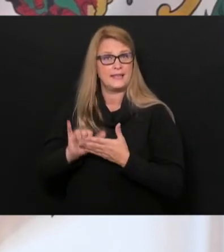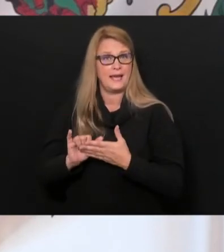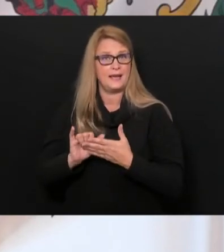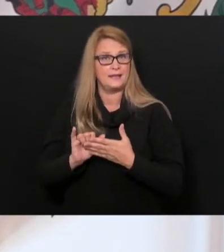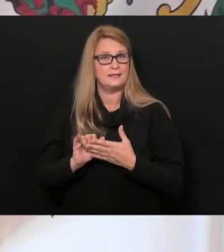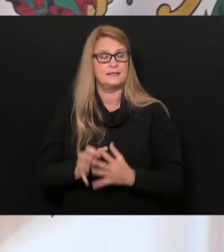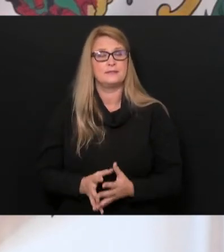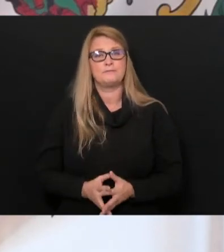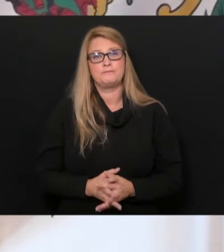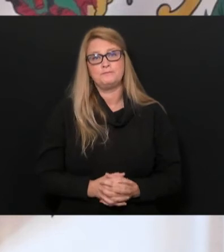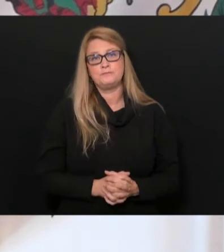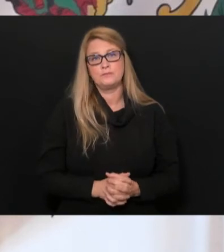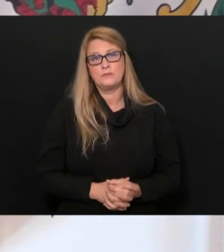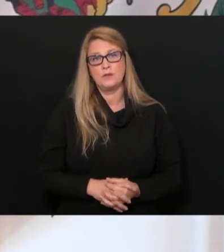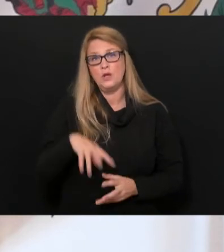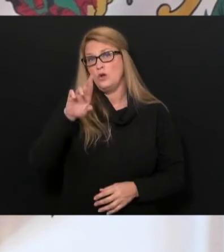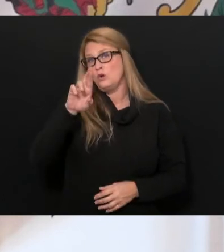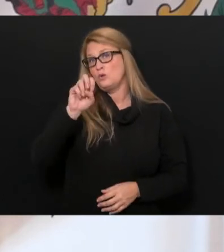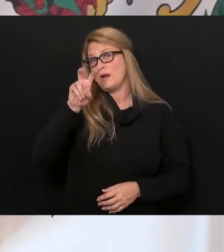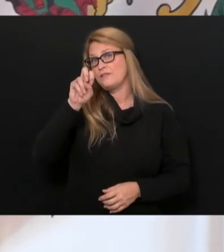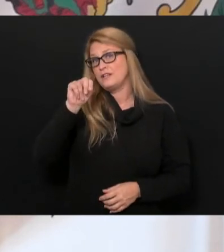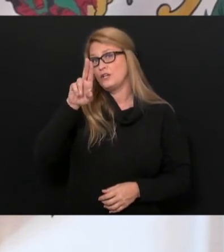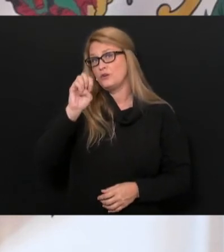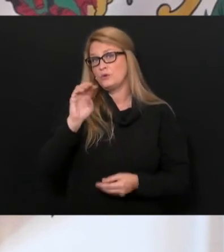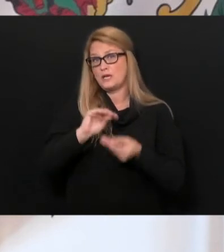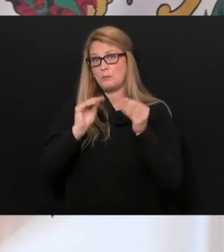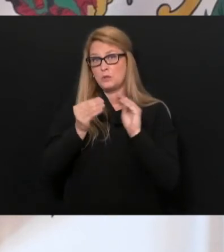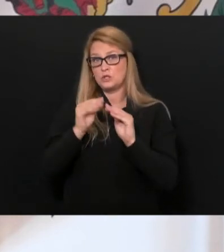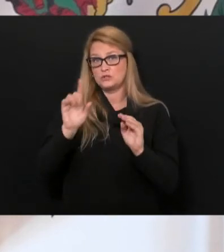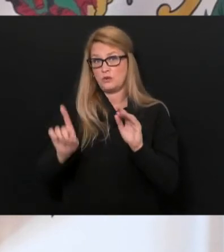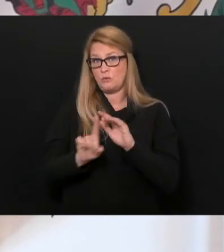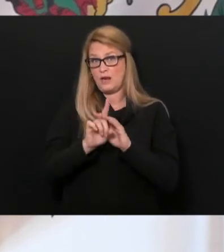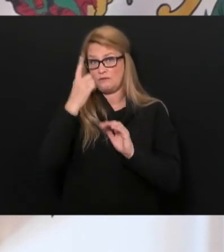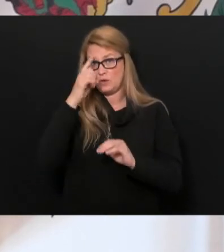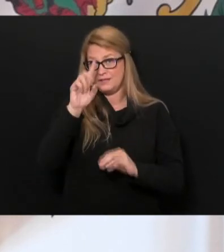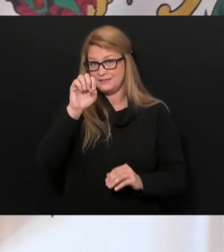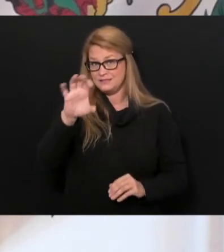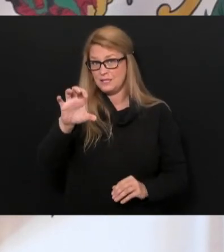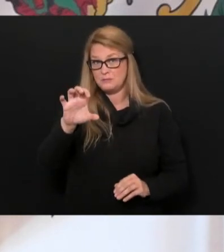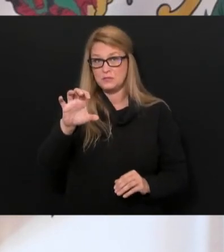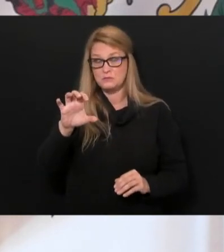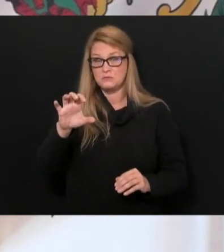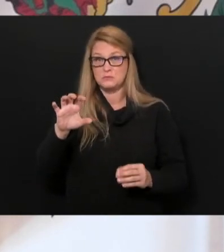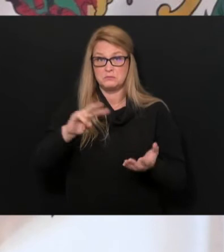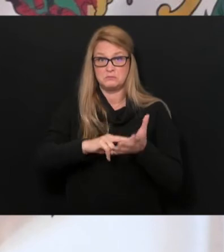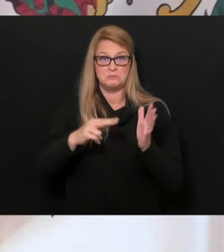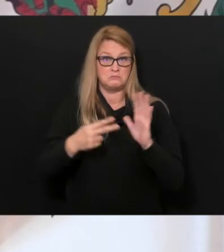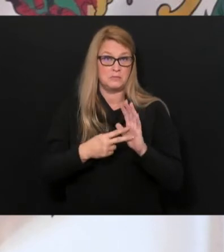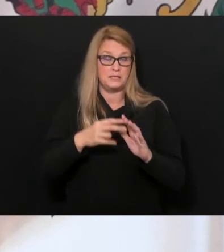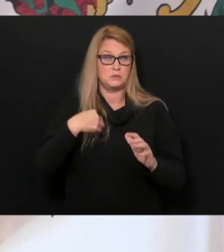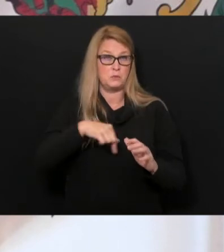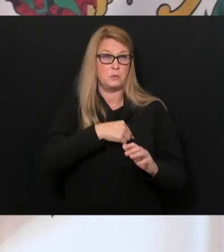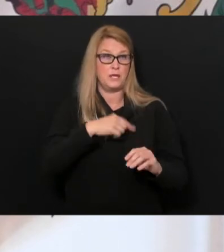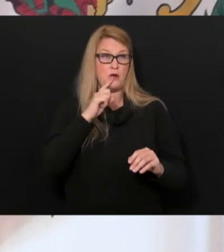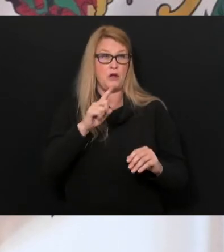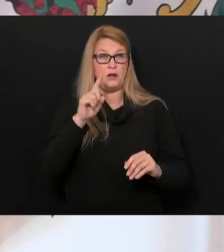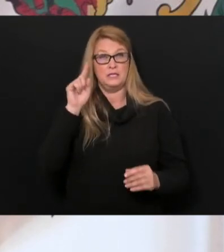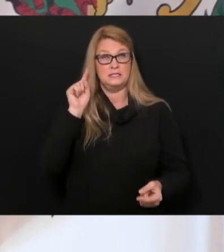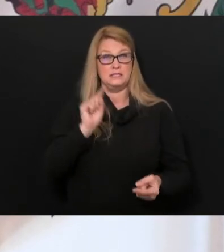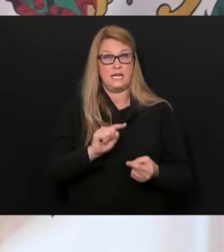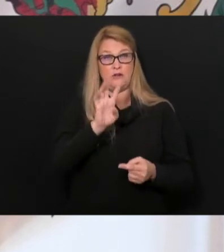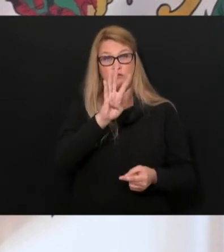For the most part, our revenue numbers came in December, and for the most part, we were flat. We were down $4.7